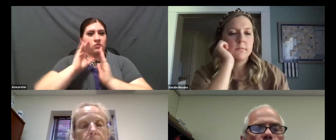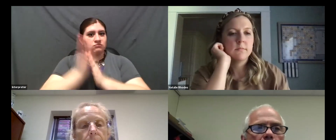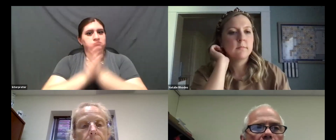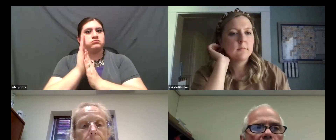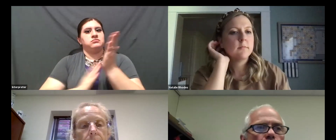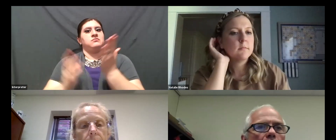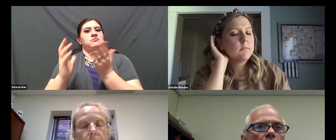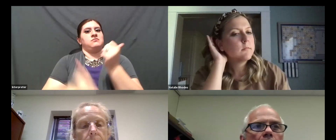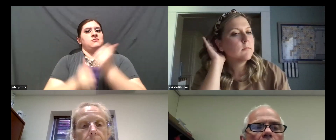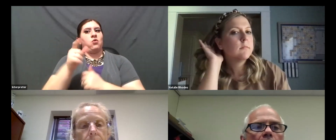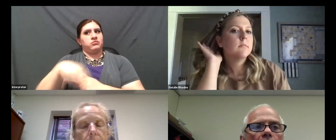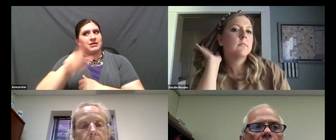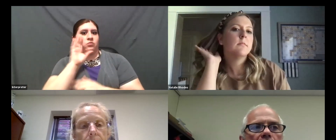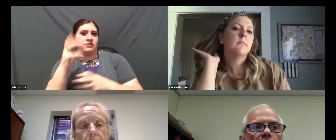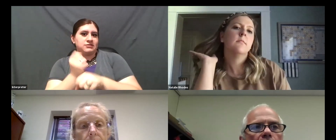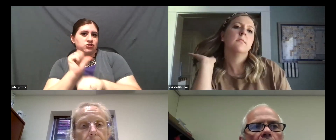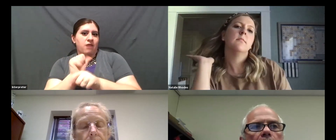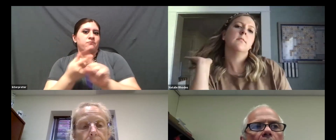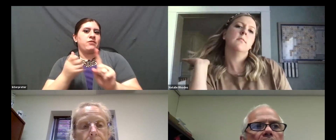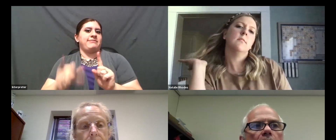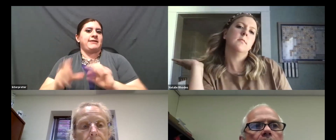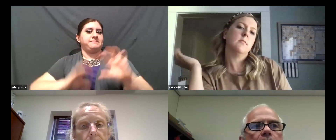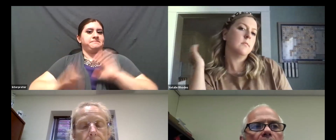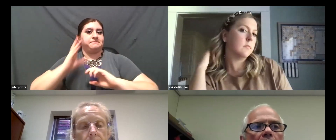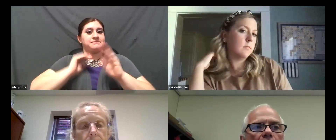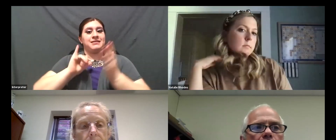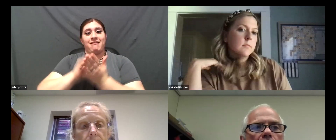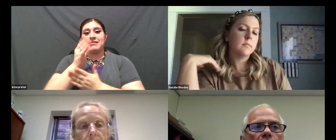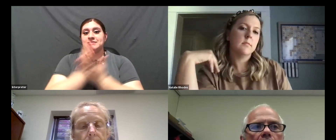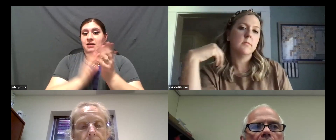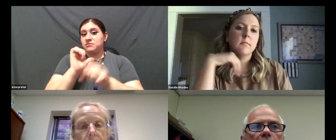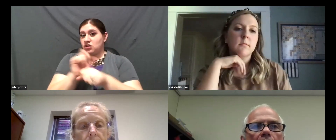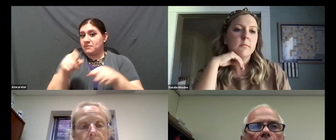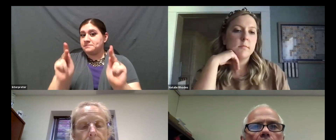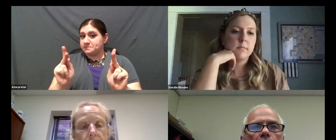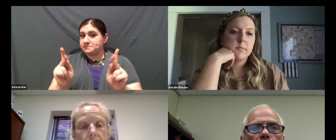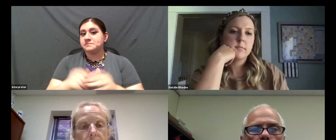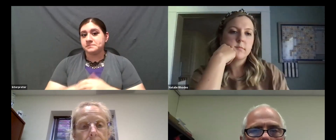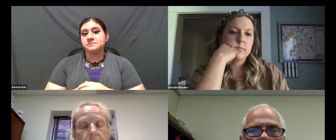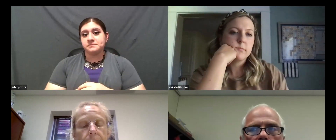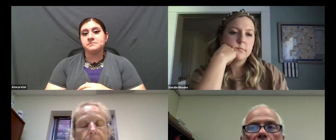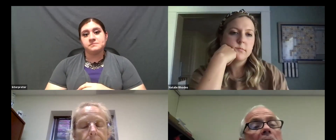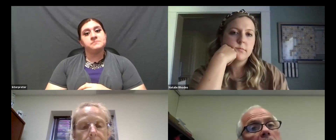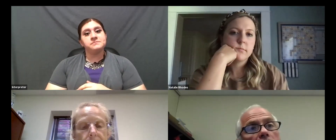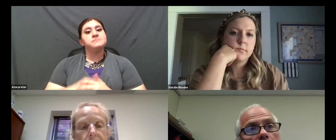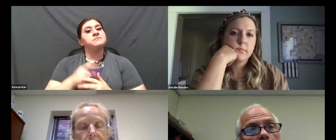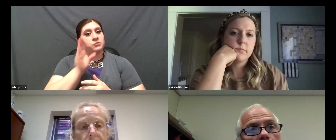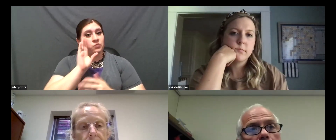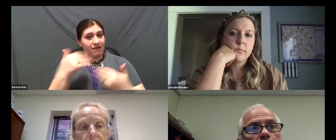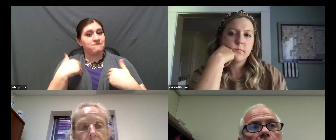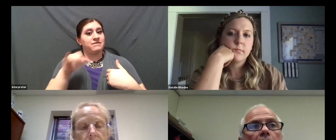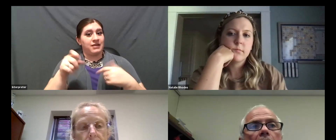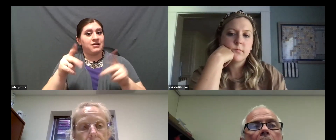that in employment as well. And so those are some job opportunities that you would get in addition